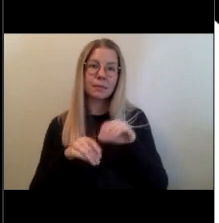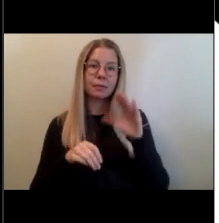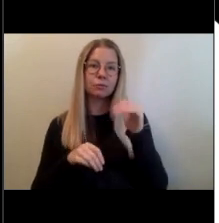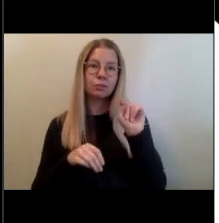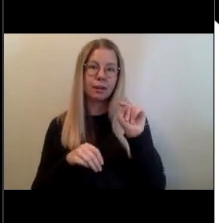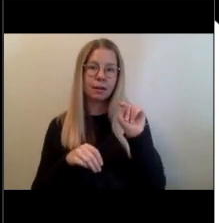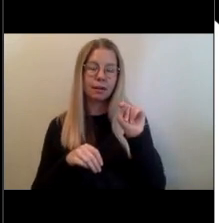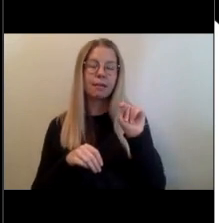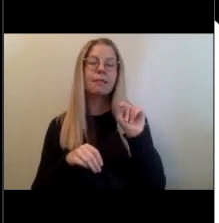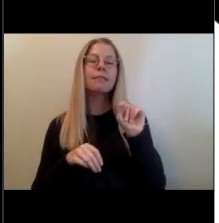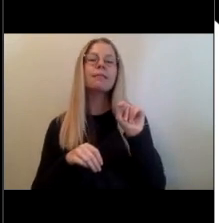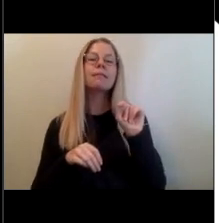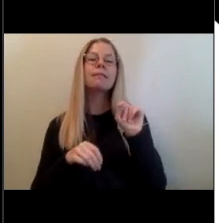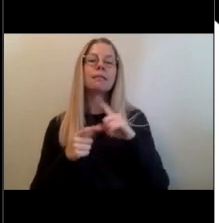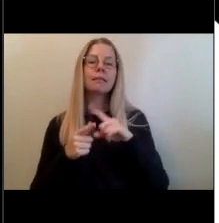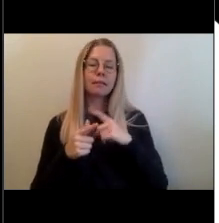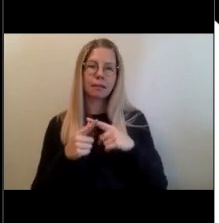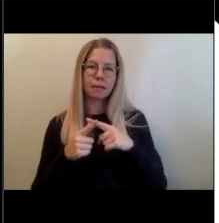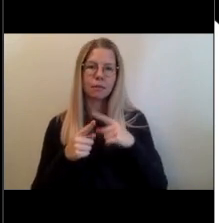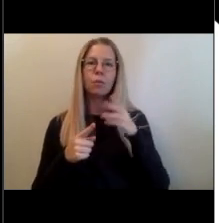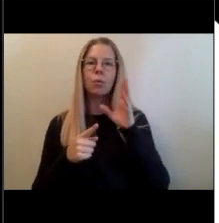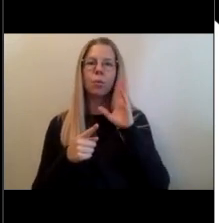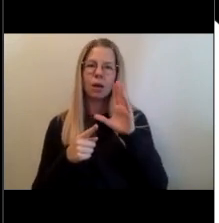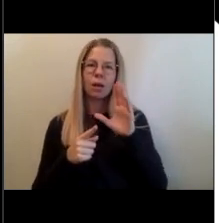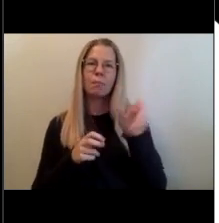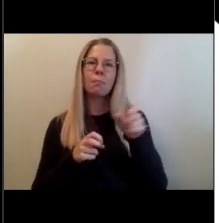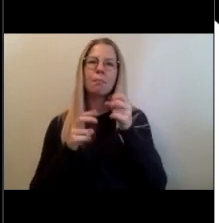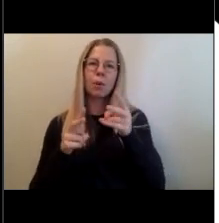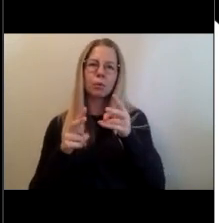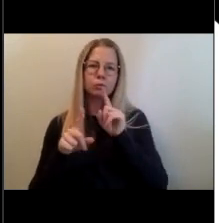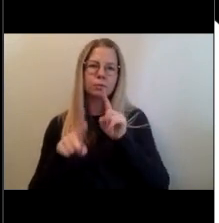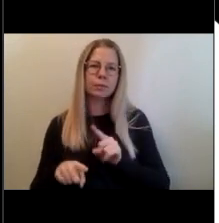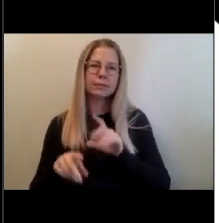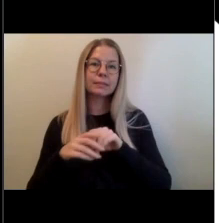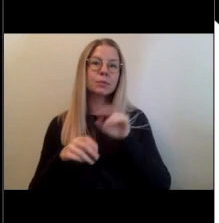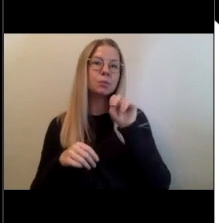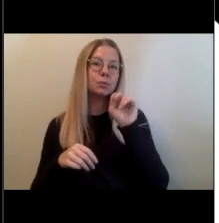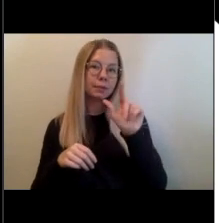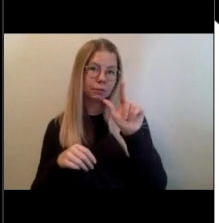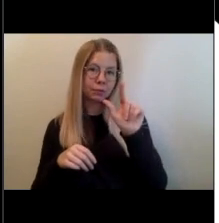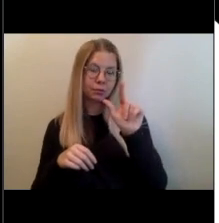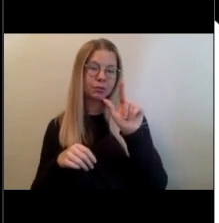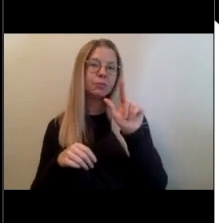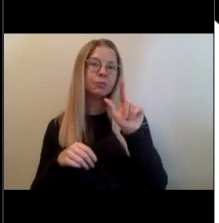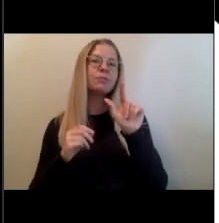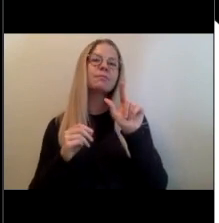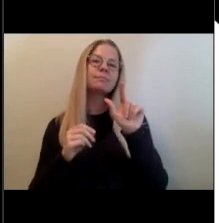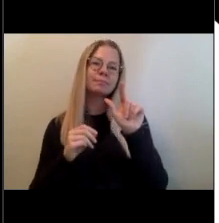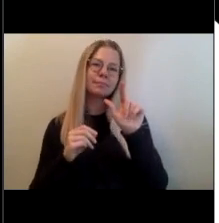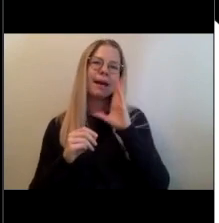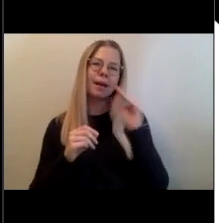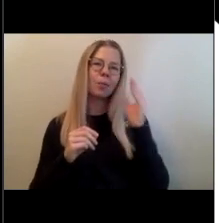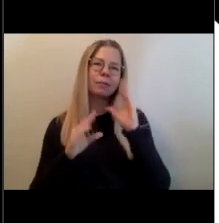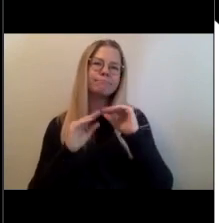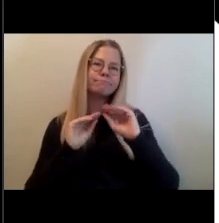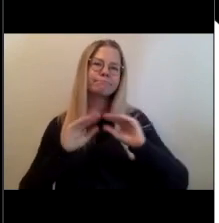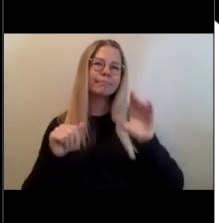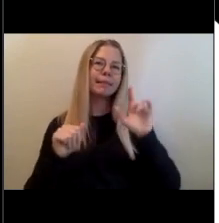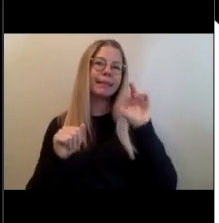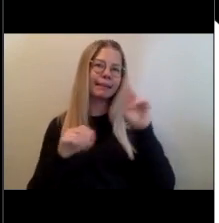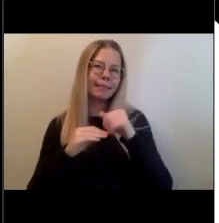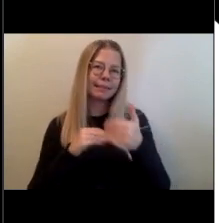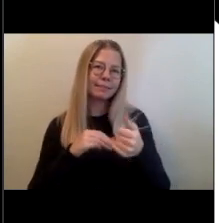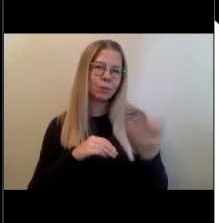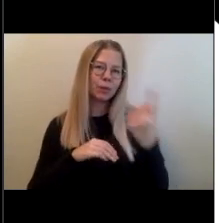those responses in the newsletter with the link that will come out in the next few days. And I'll turn it back to you,